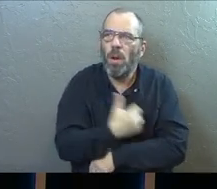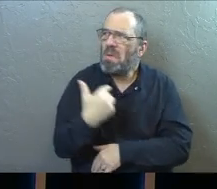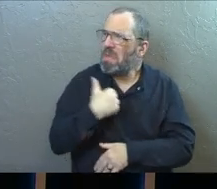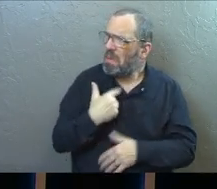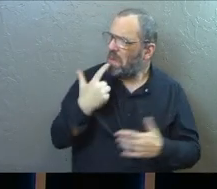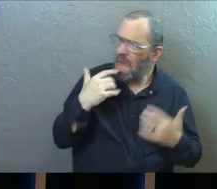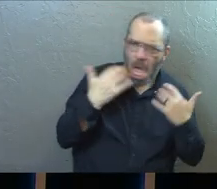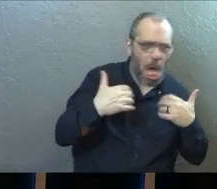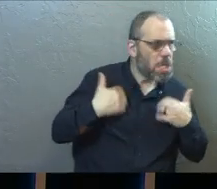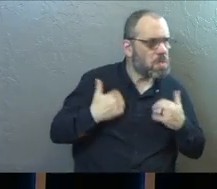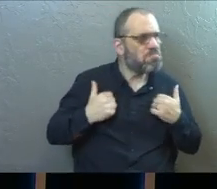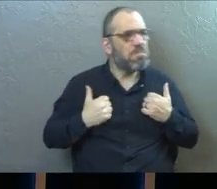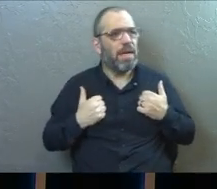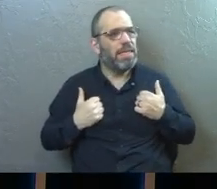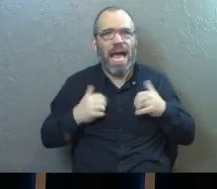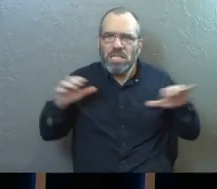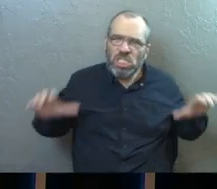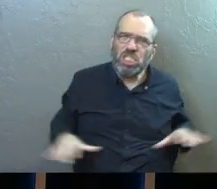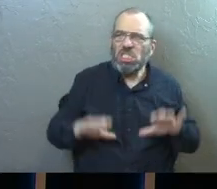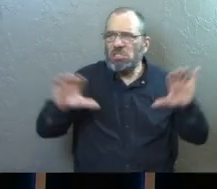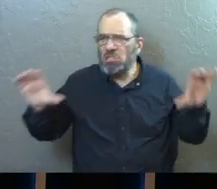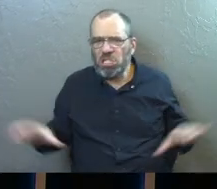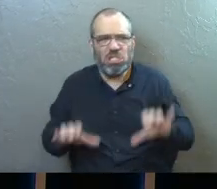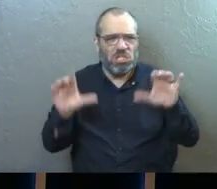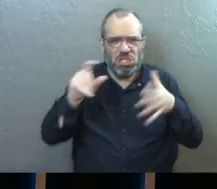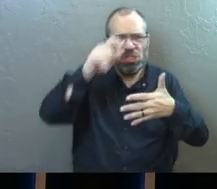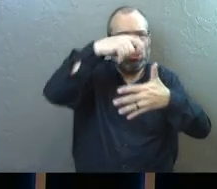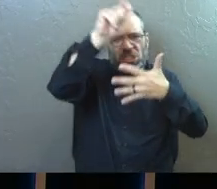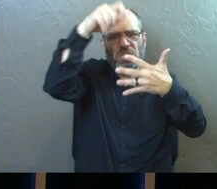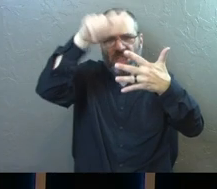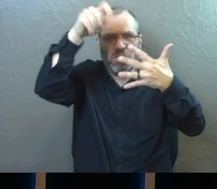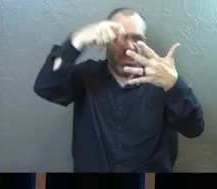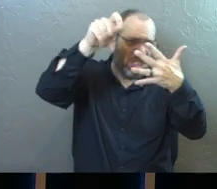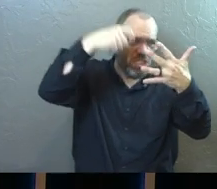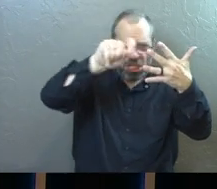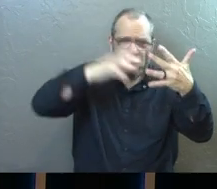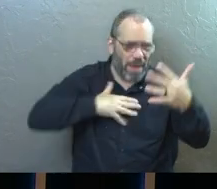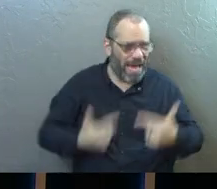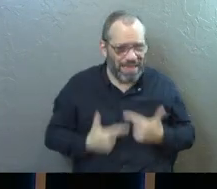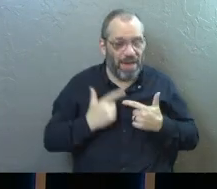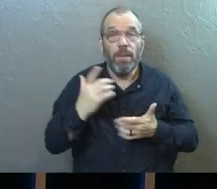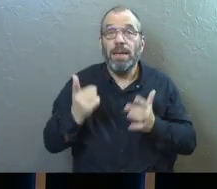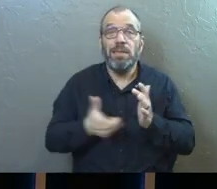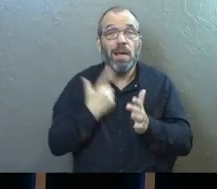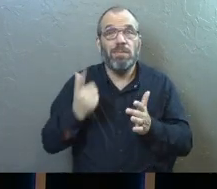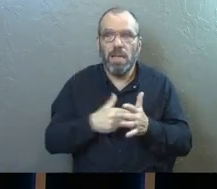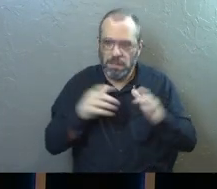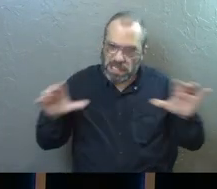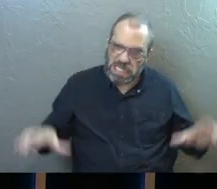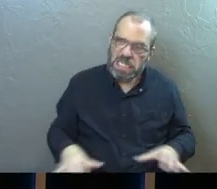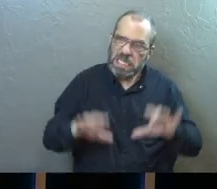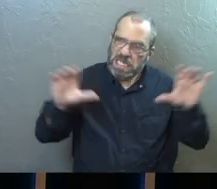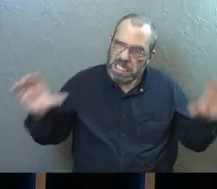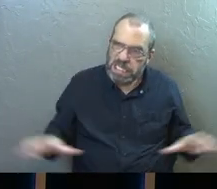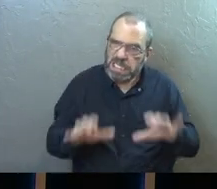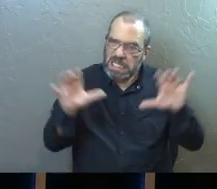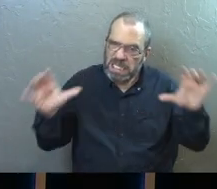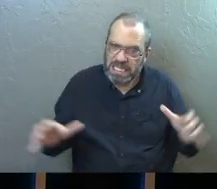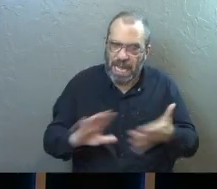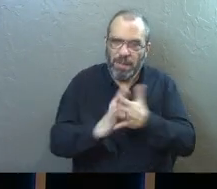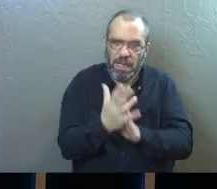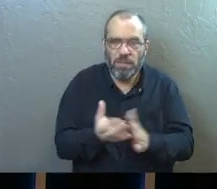we've got, right? And we strive and we strive and we strive and we check the box after box after box, but so many of those days are spent trying and trying and trying for